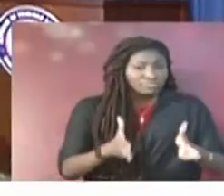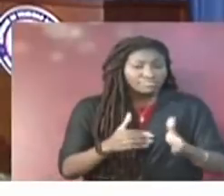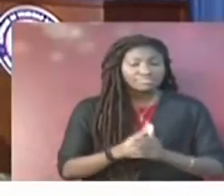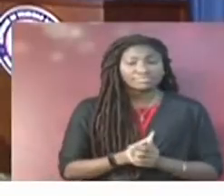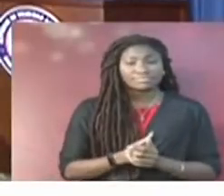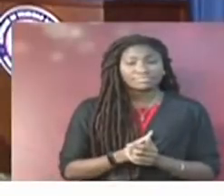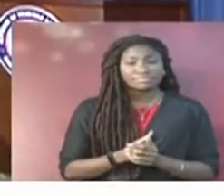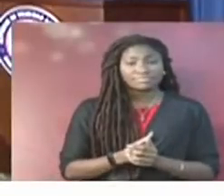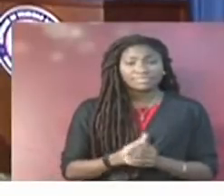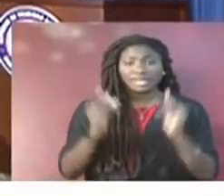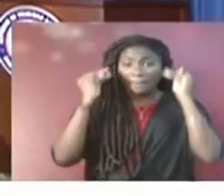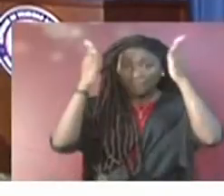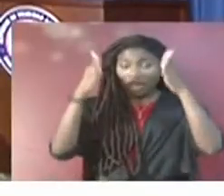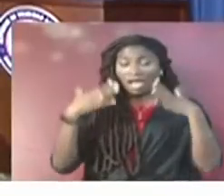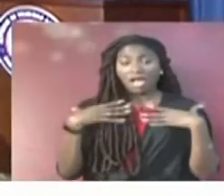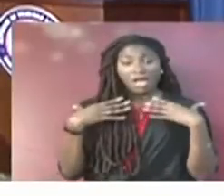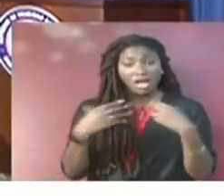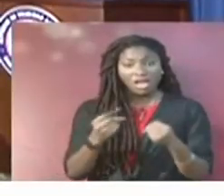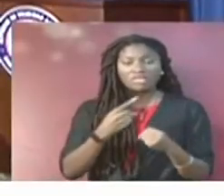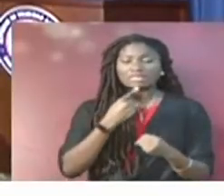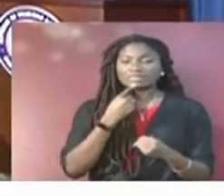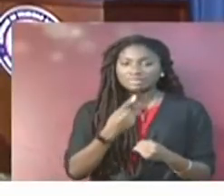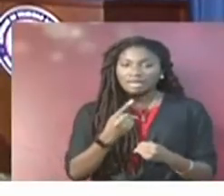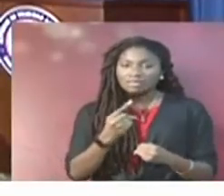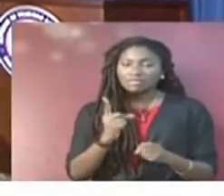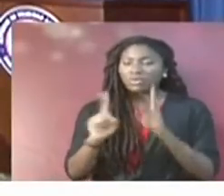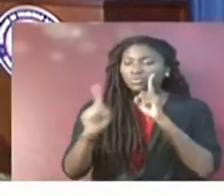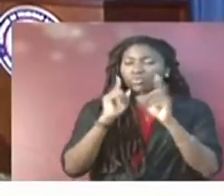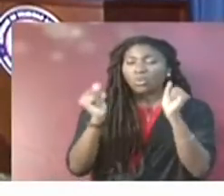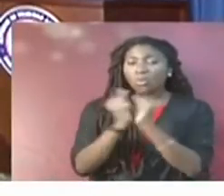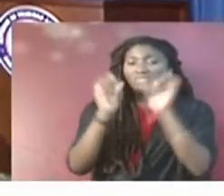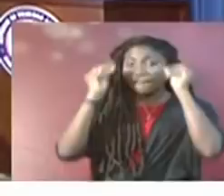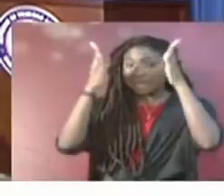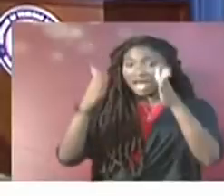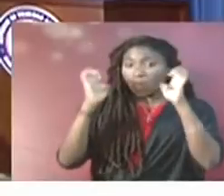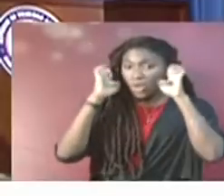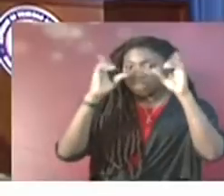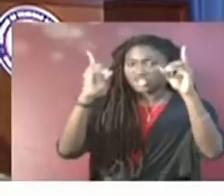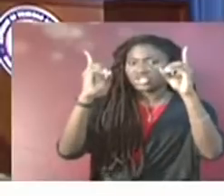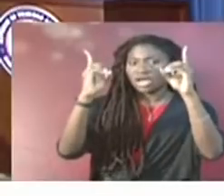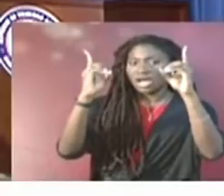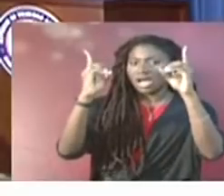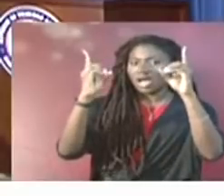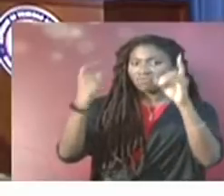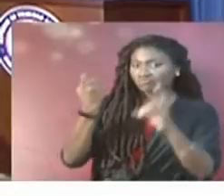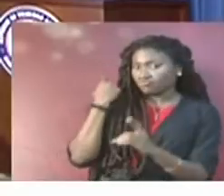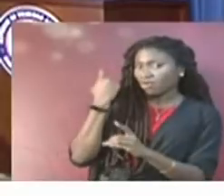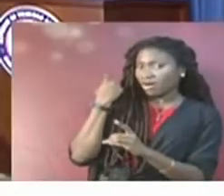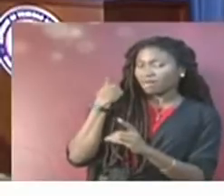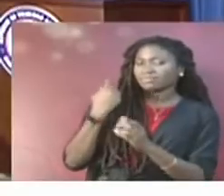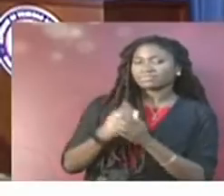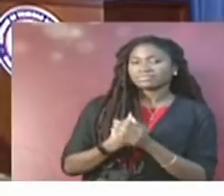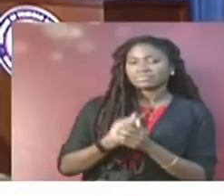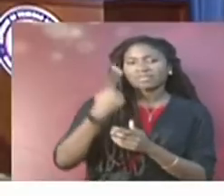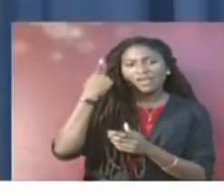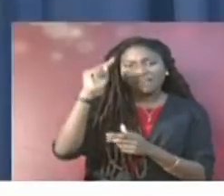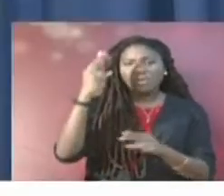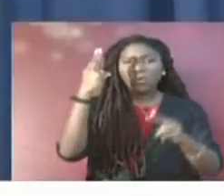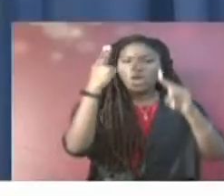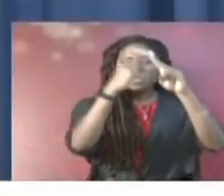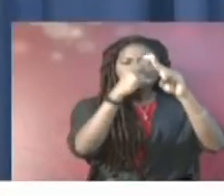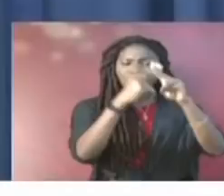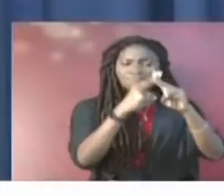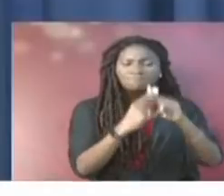out to the Minister of Education some time ago to get a list of her forms 4, 5,